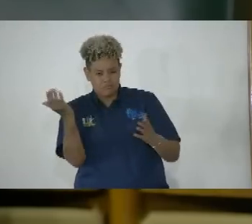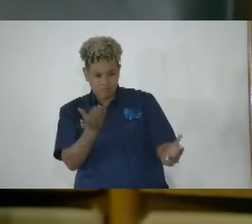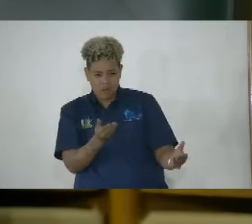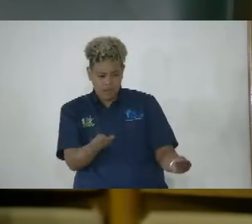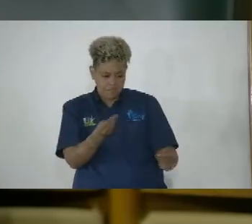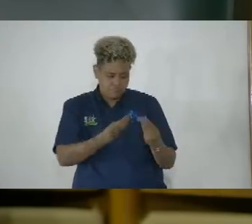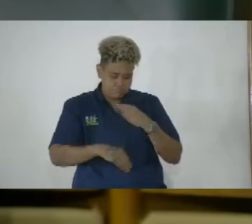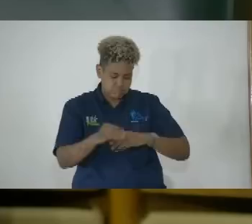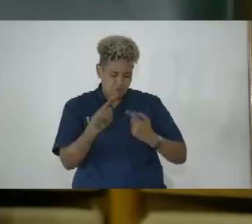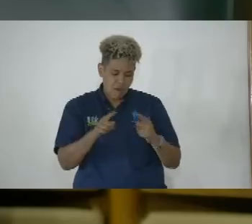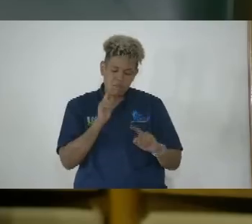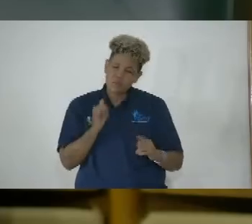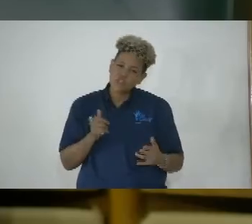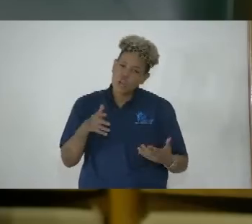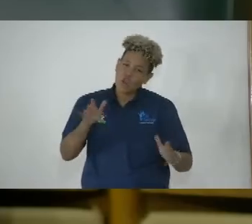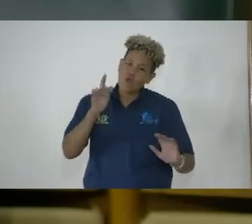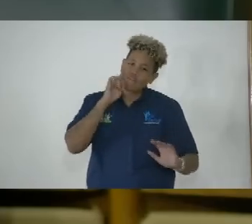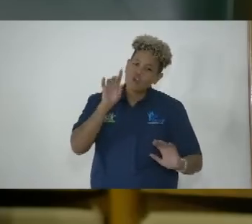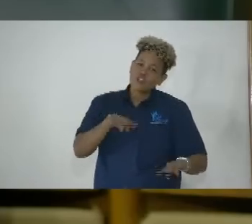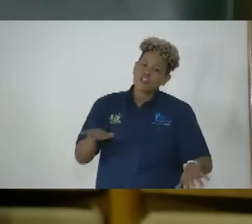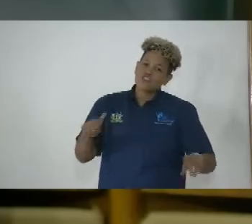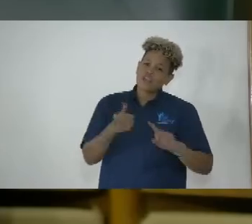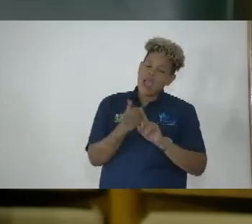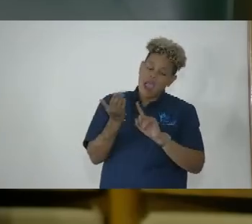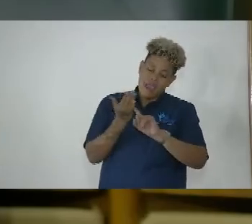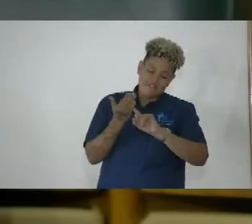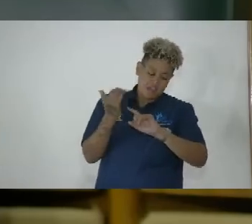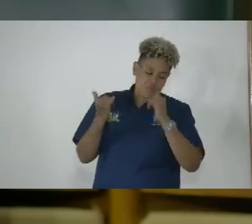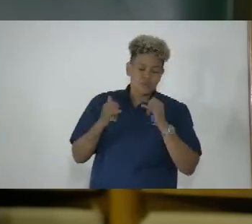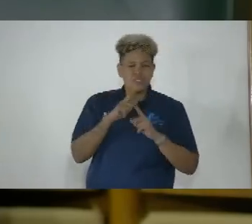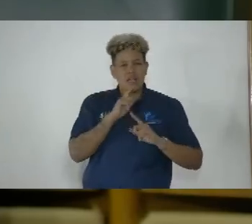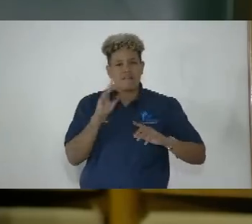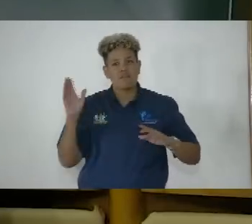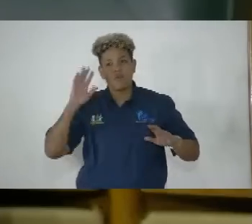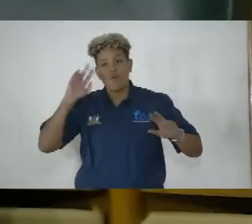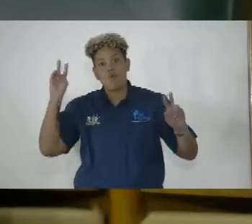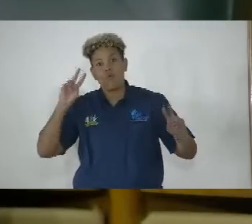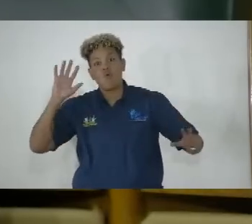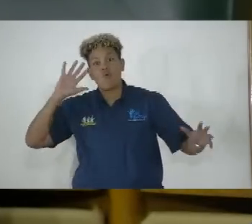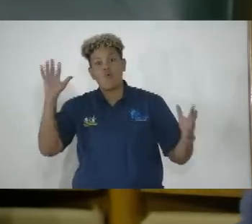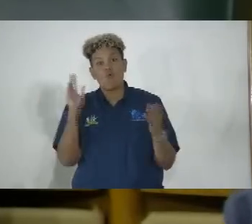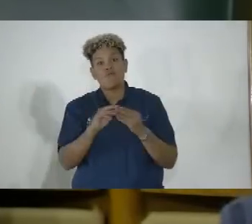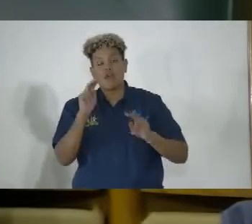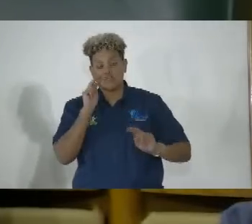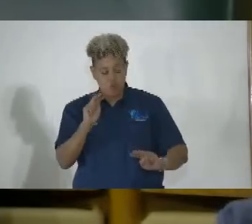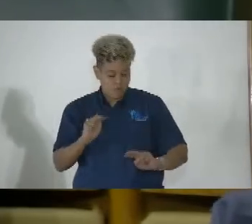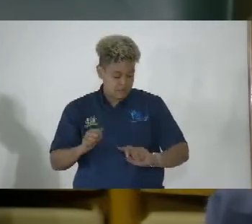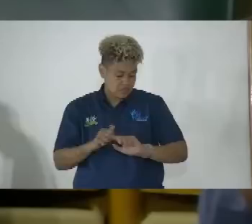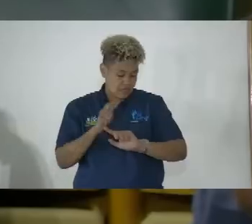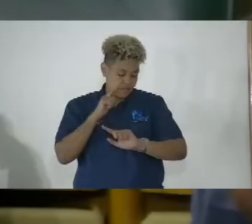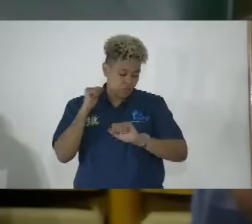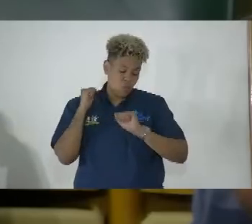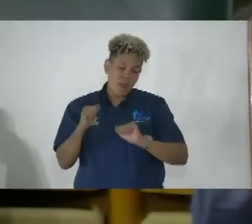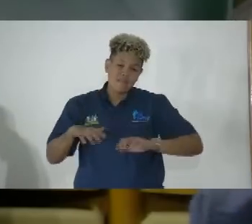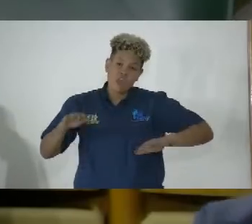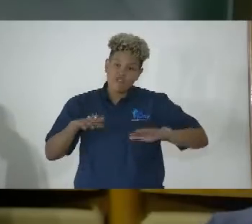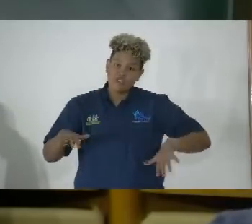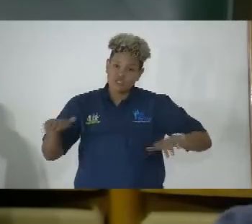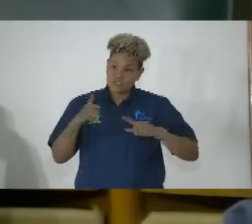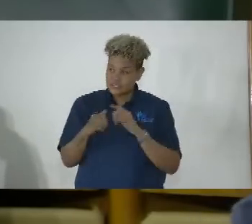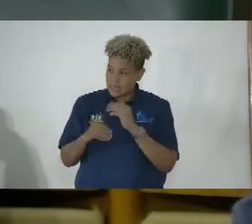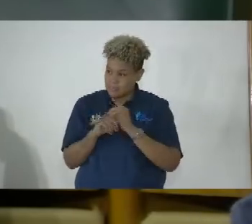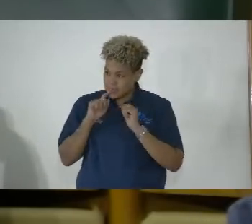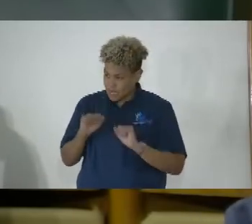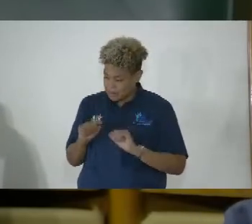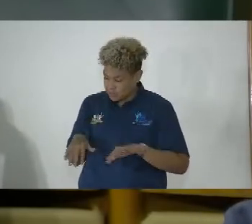which again allows for the children's advocate, which has overarching oversight of the welfare of children, to be able to